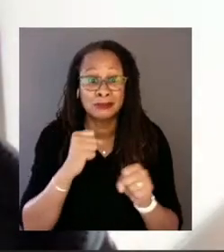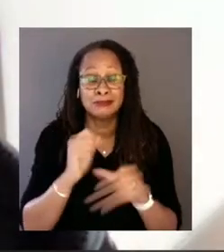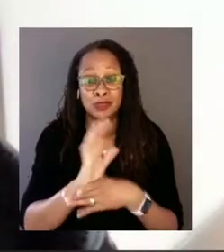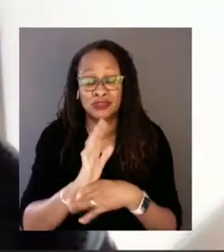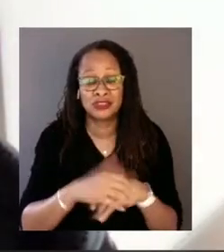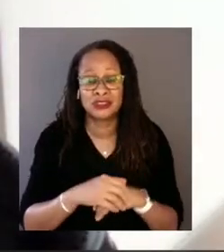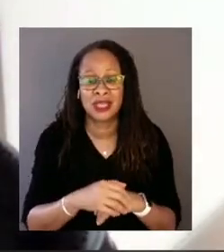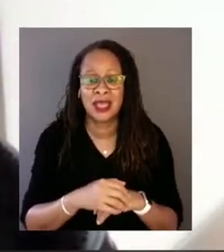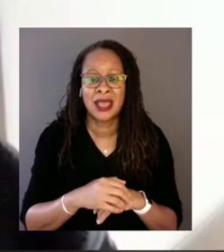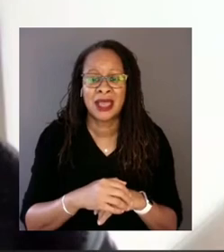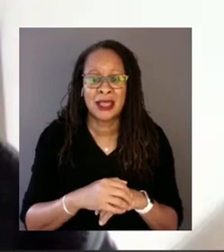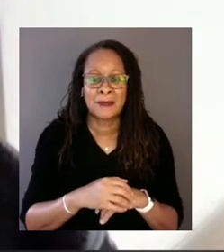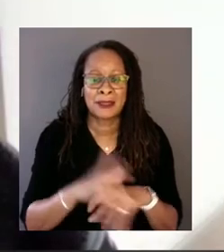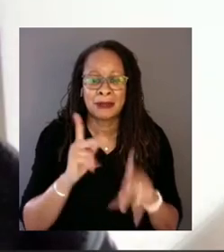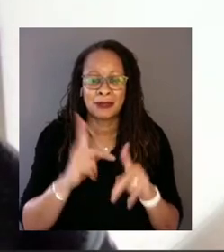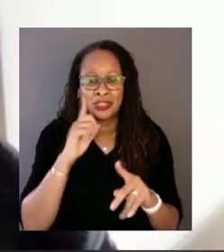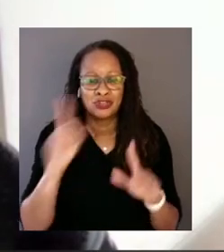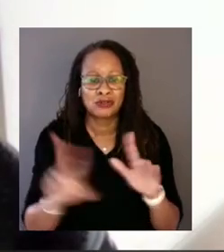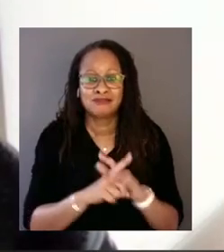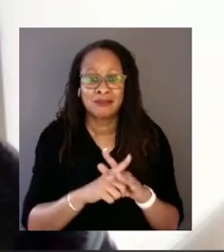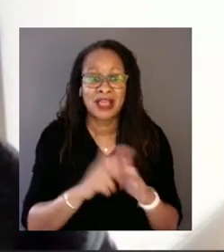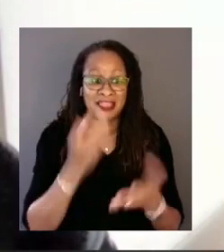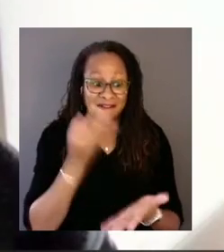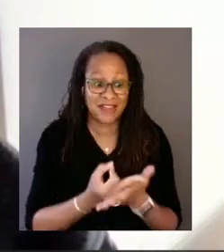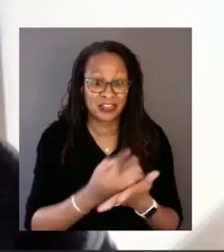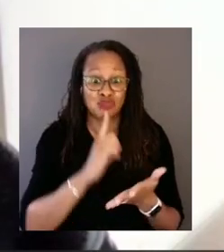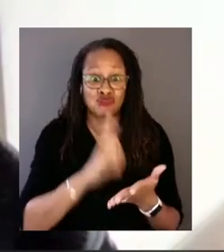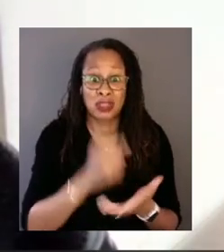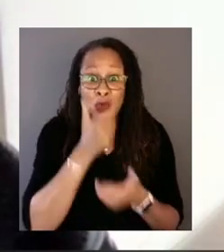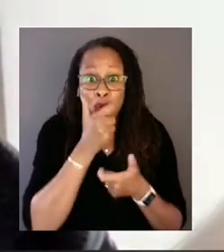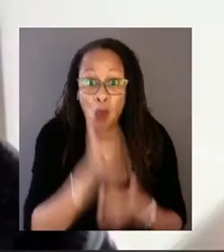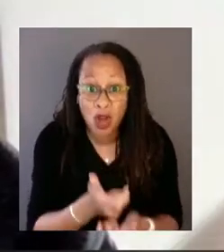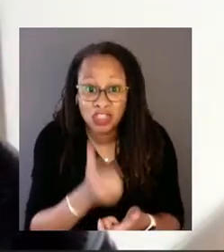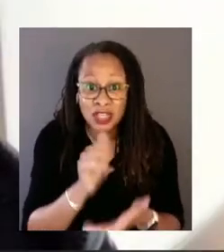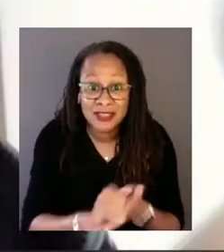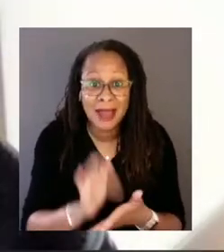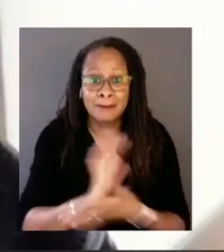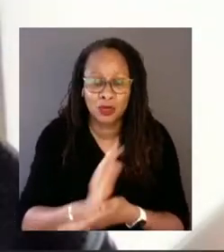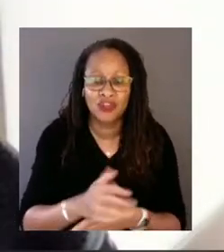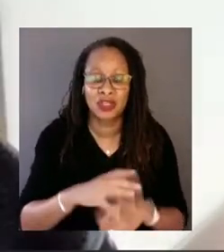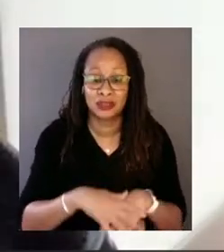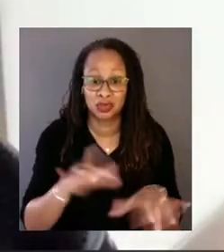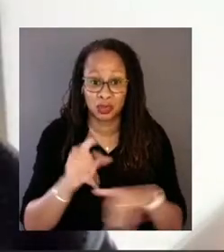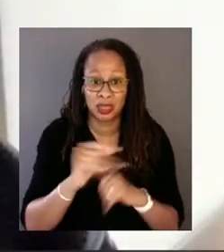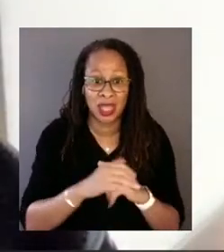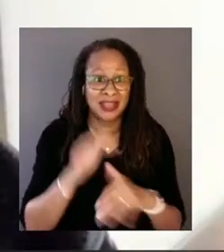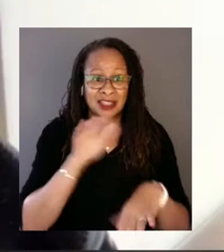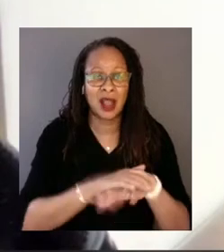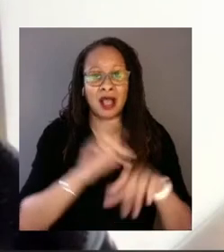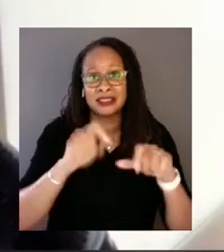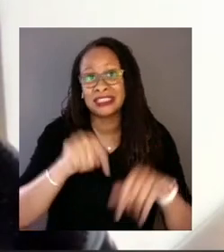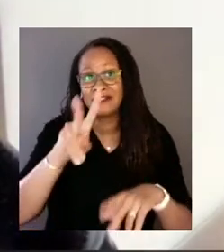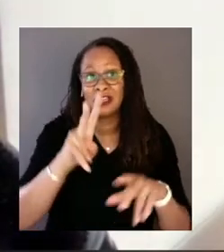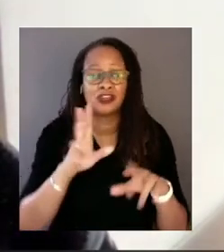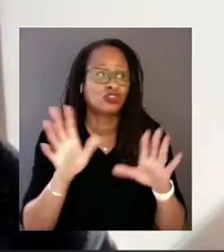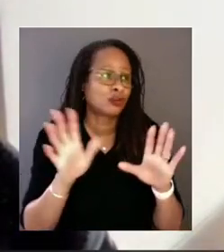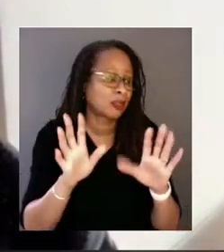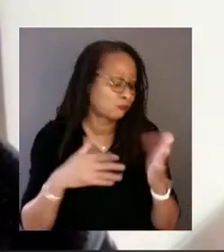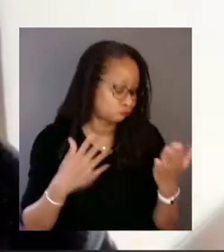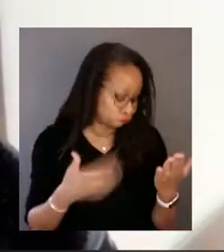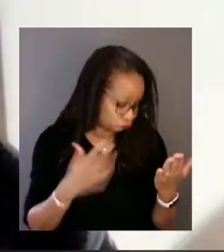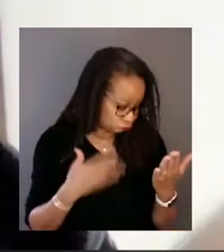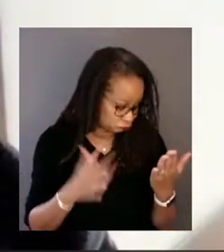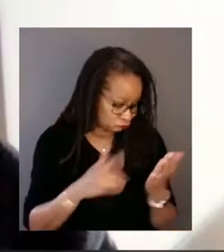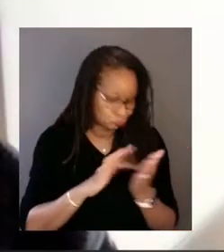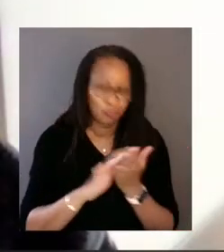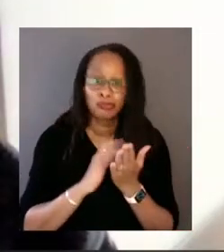come into the fact of, are they really watching the movies? Like, is it just on your TV and you're flipping through your phone? Like, really